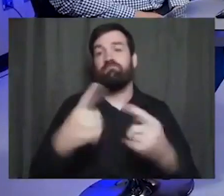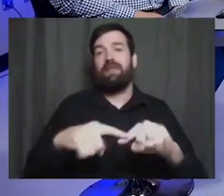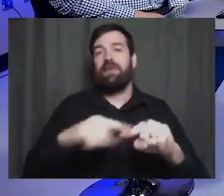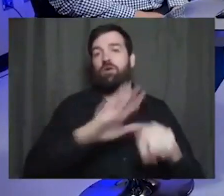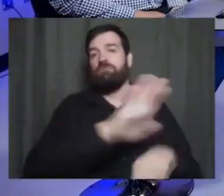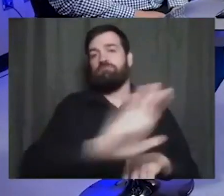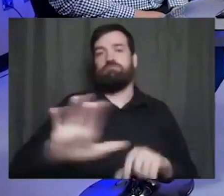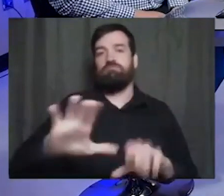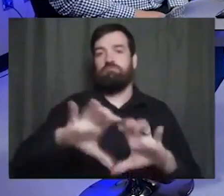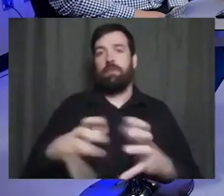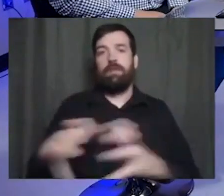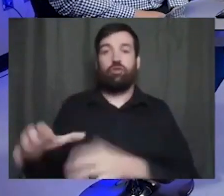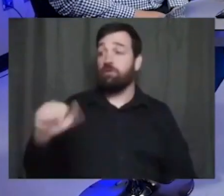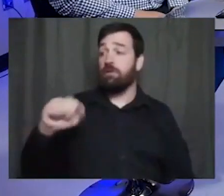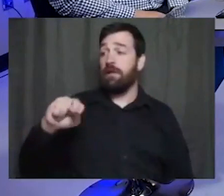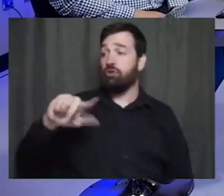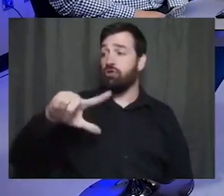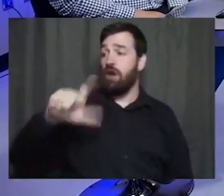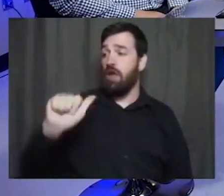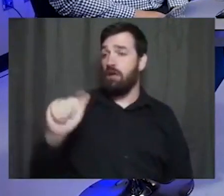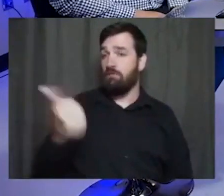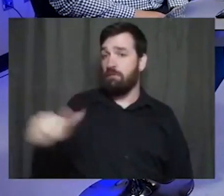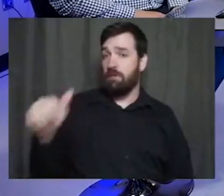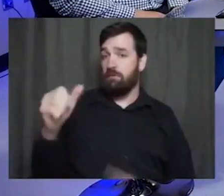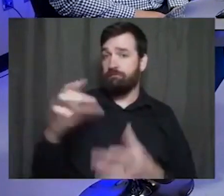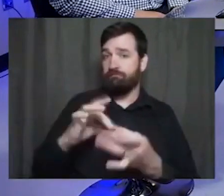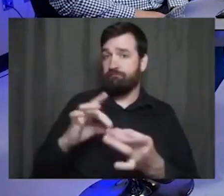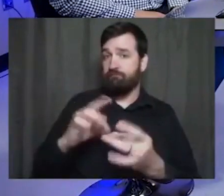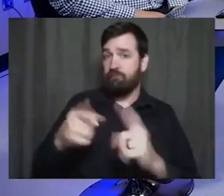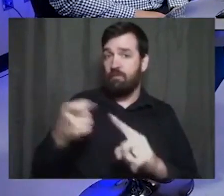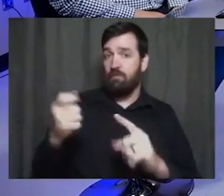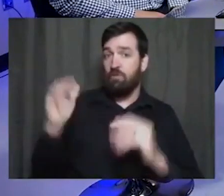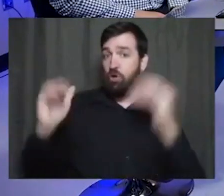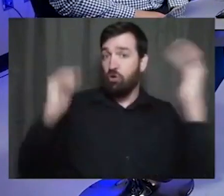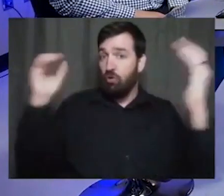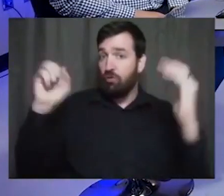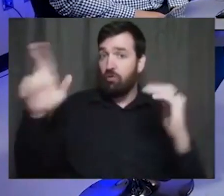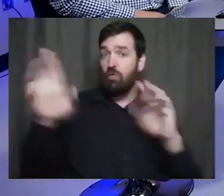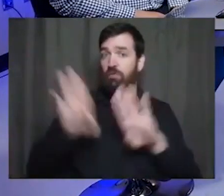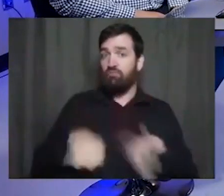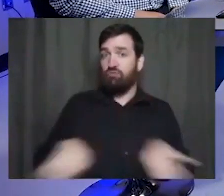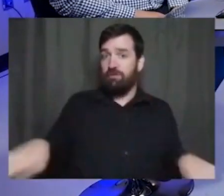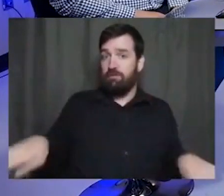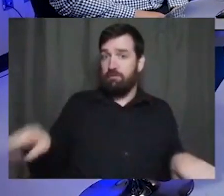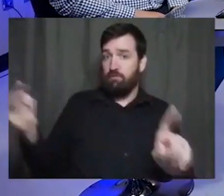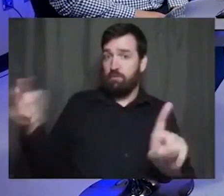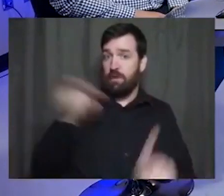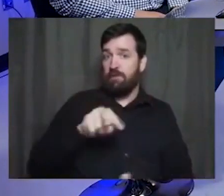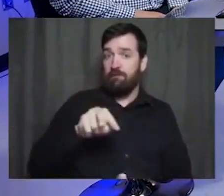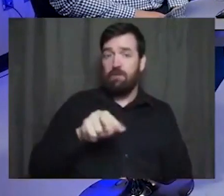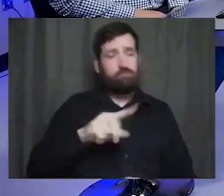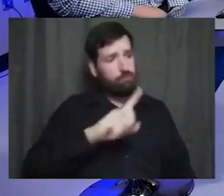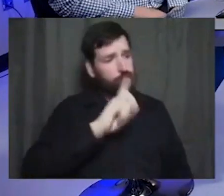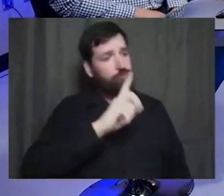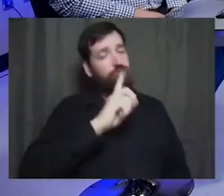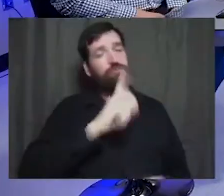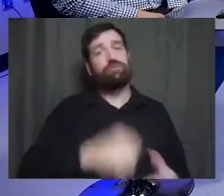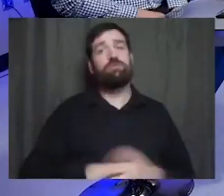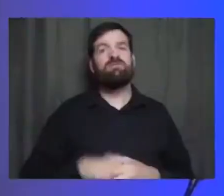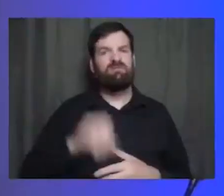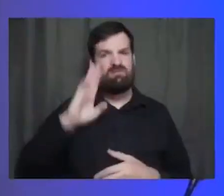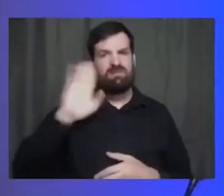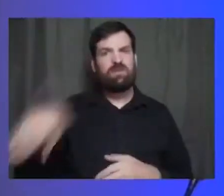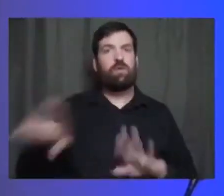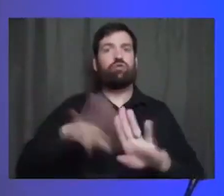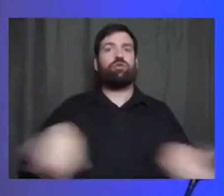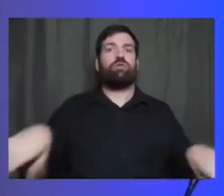Angela, any thoughts about that from an adult perspective or that pediatric perspective as well? Sure. So we know that children under 12